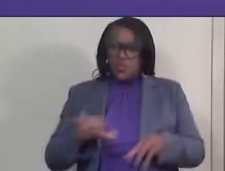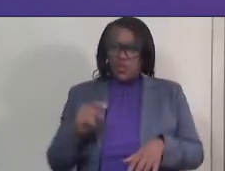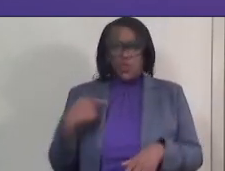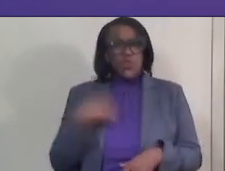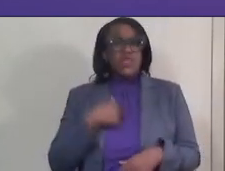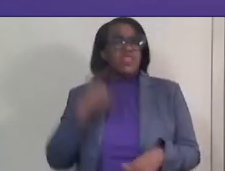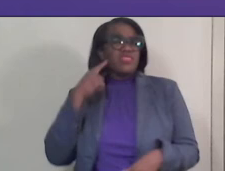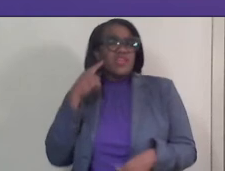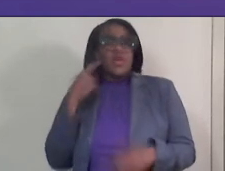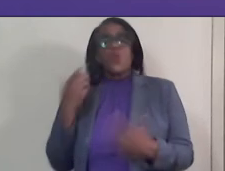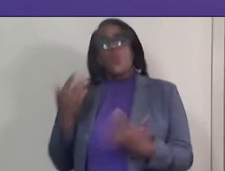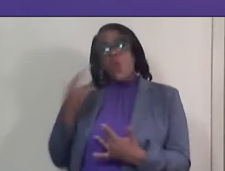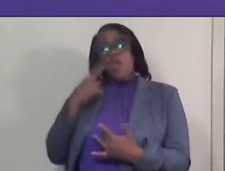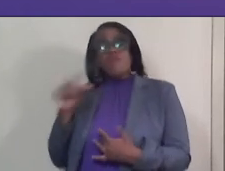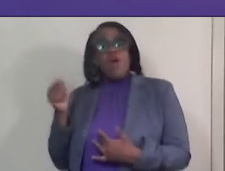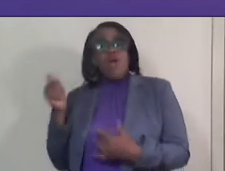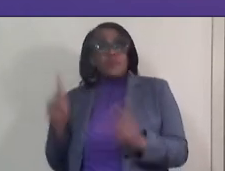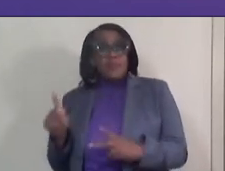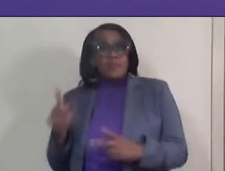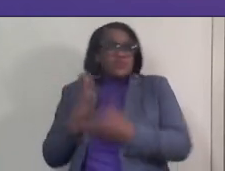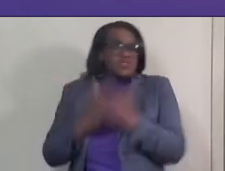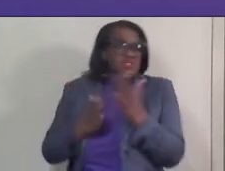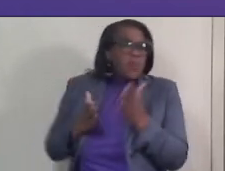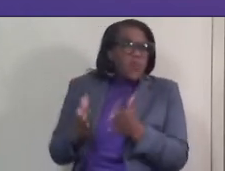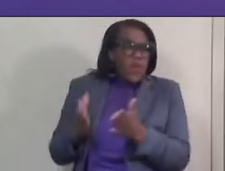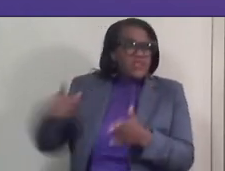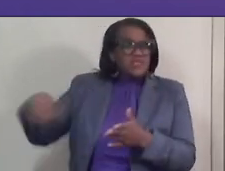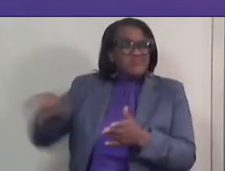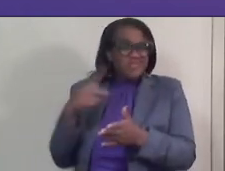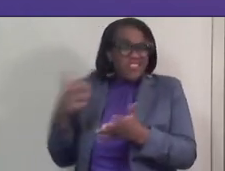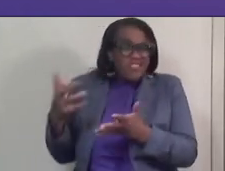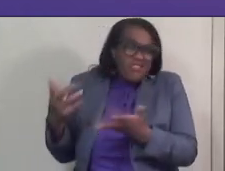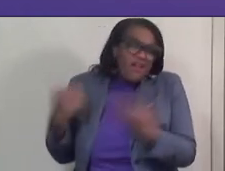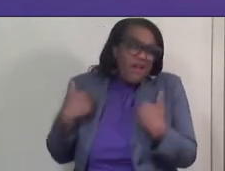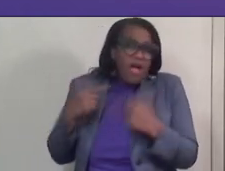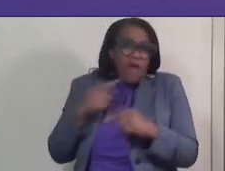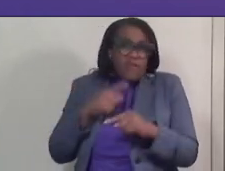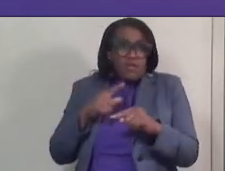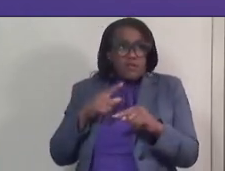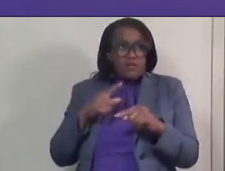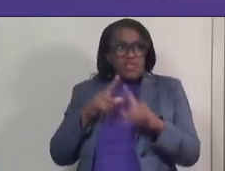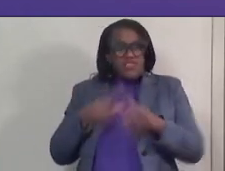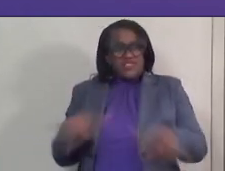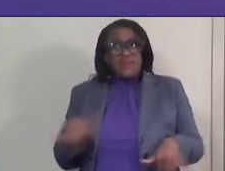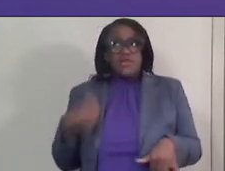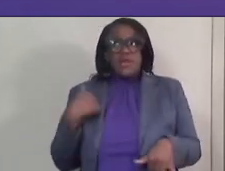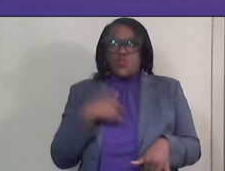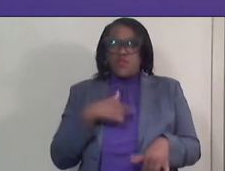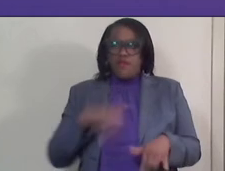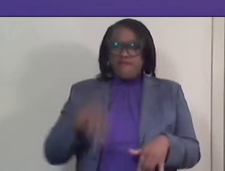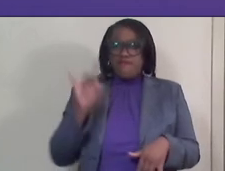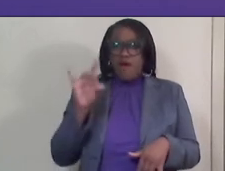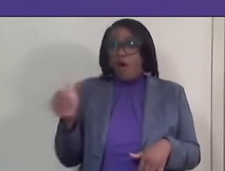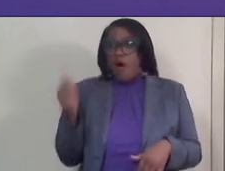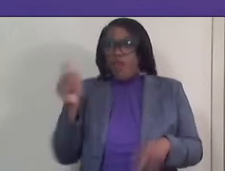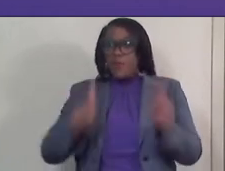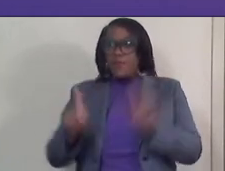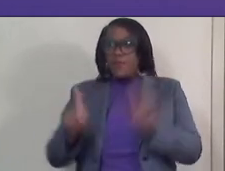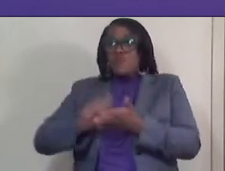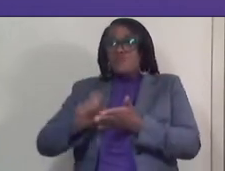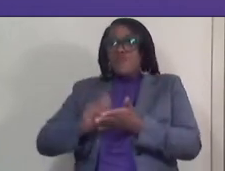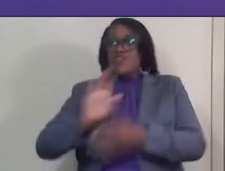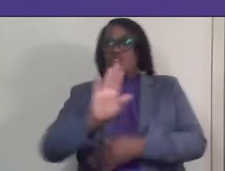in some ways they have. But what we began to also find that when you have other people writing about you